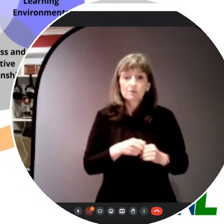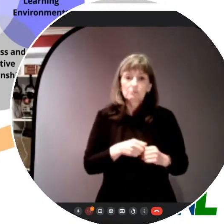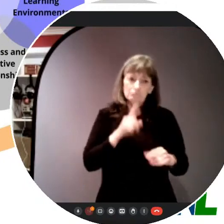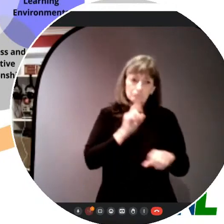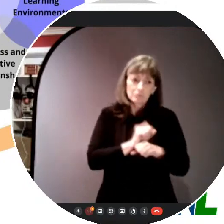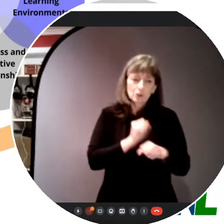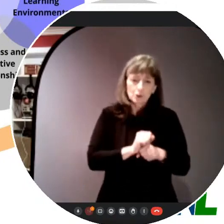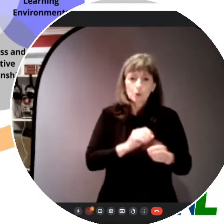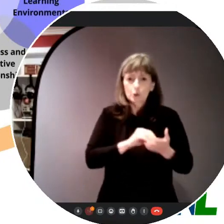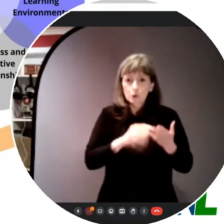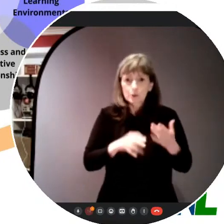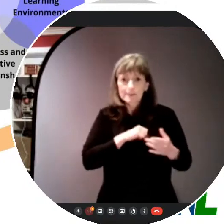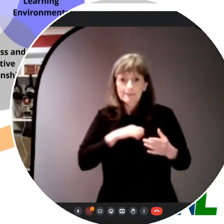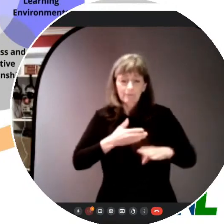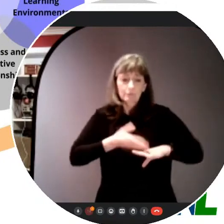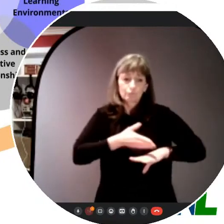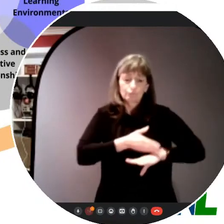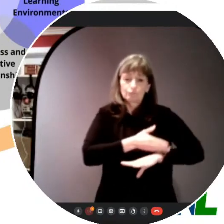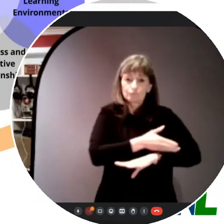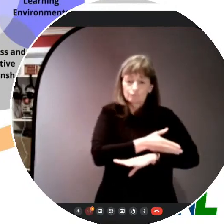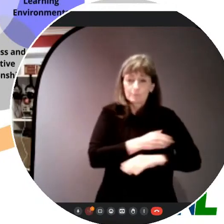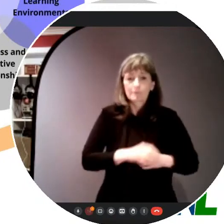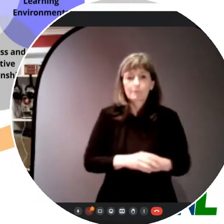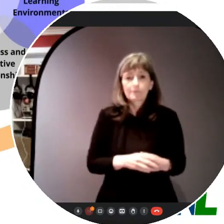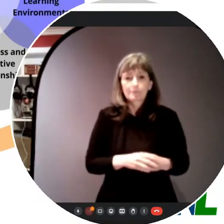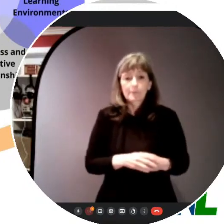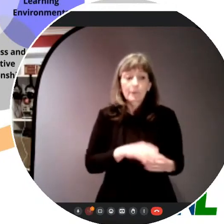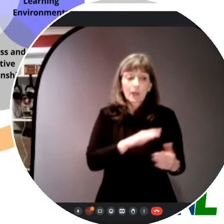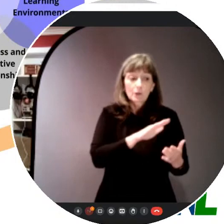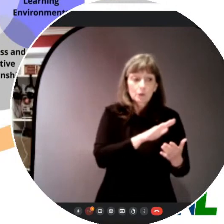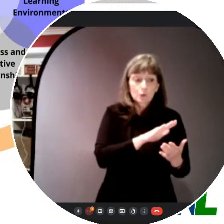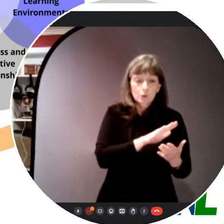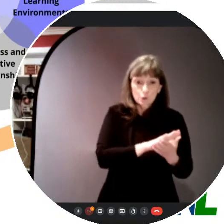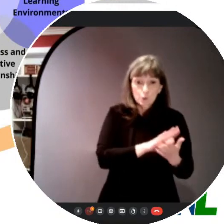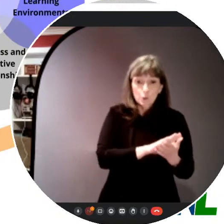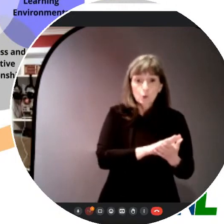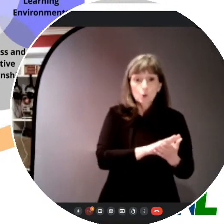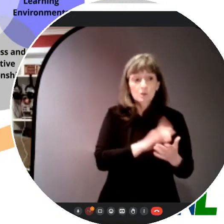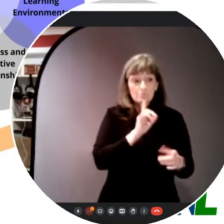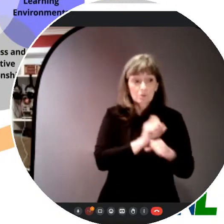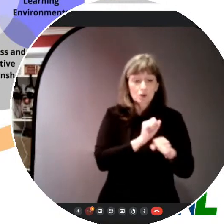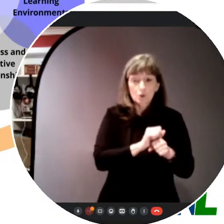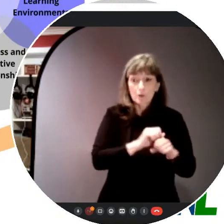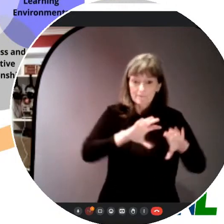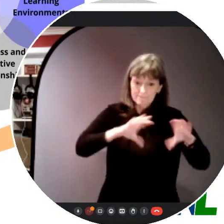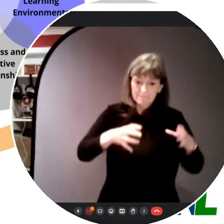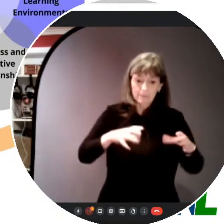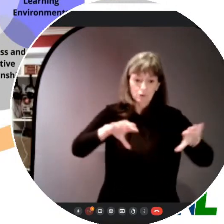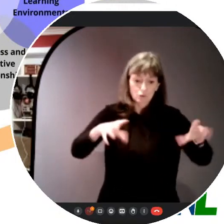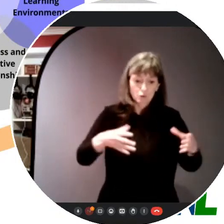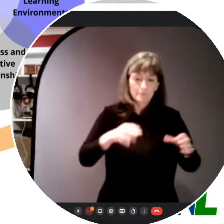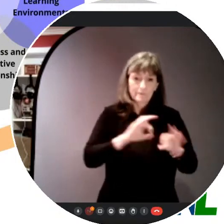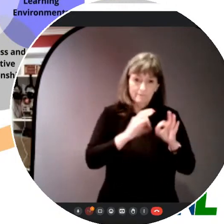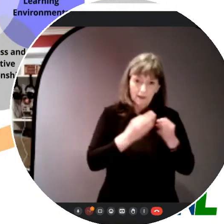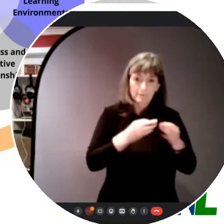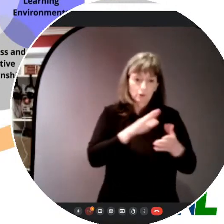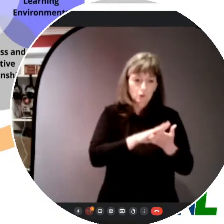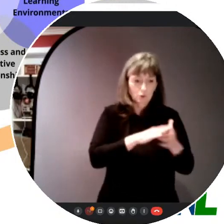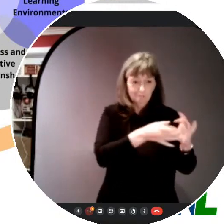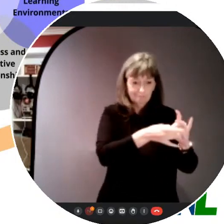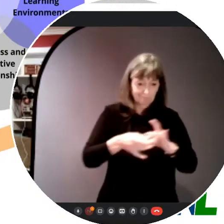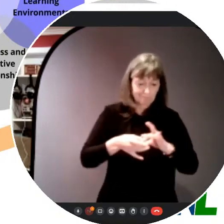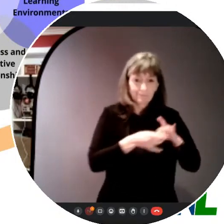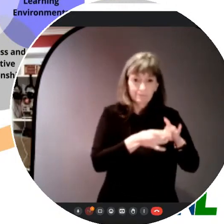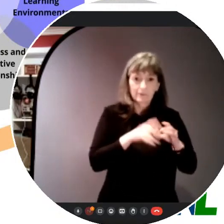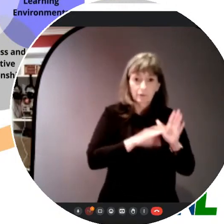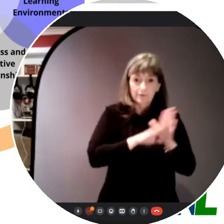staff. Our directors of schools work closely with their families of schools to facilitate school development, and they use